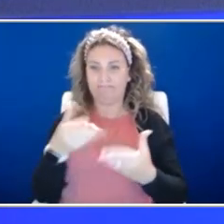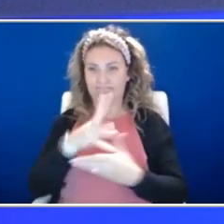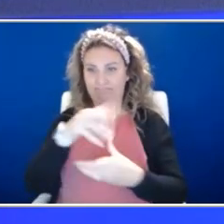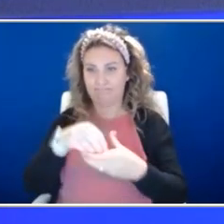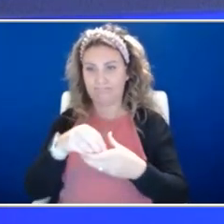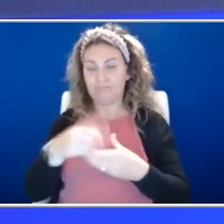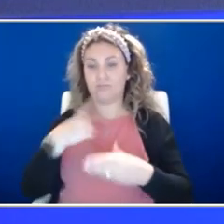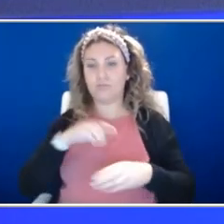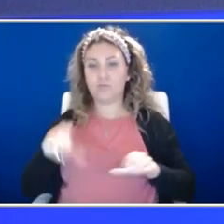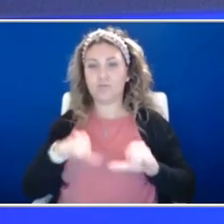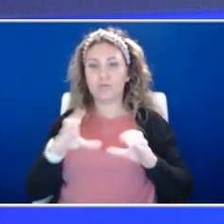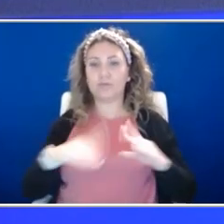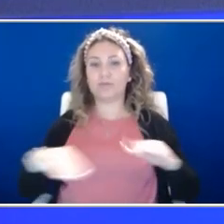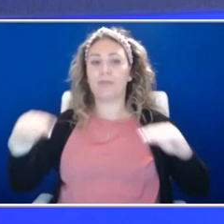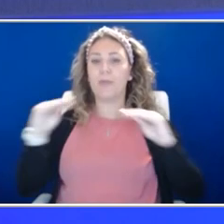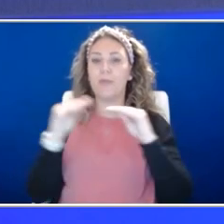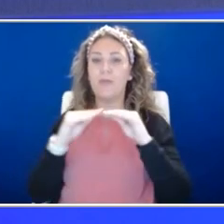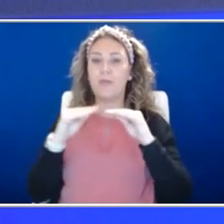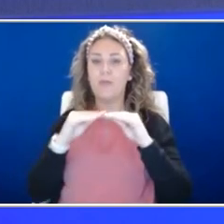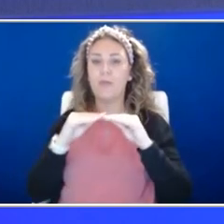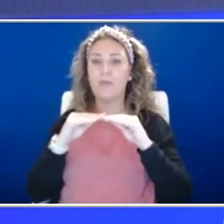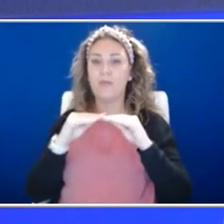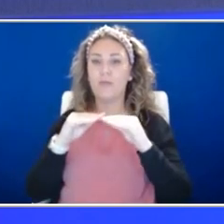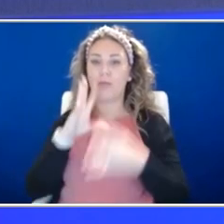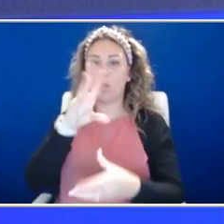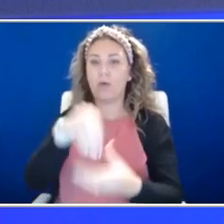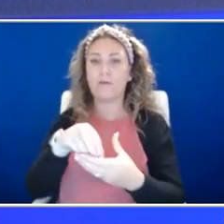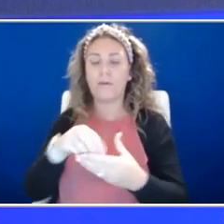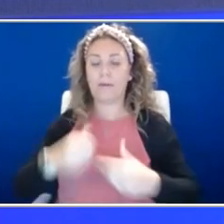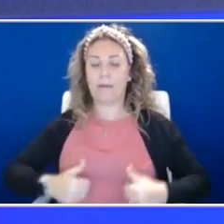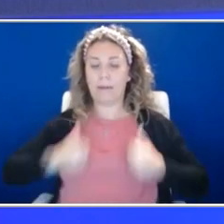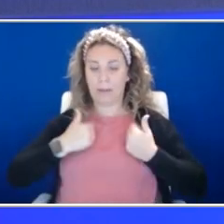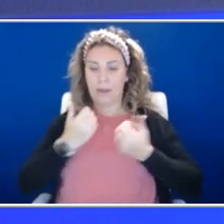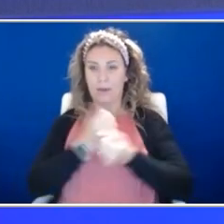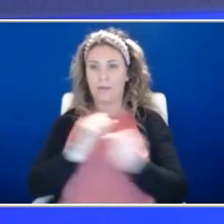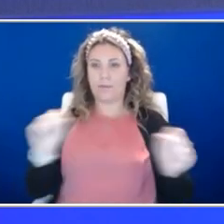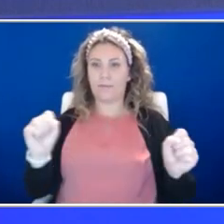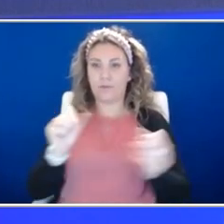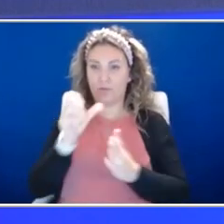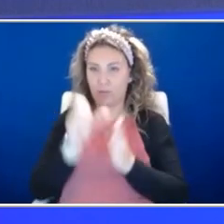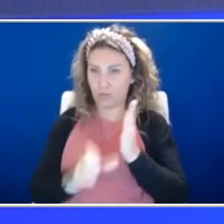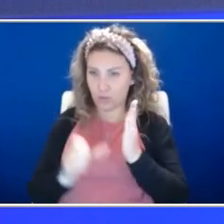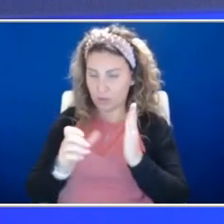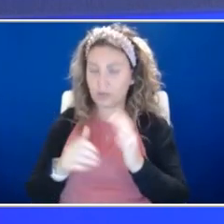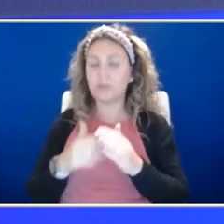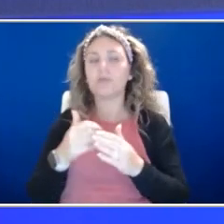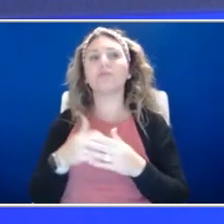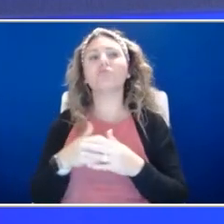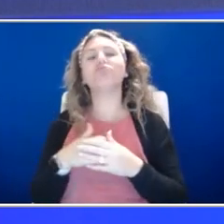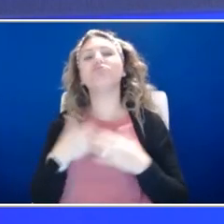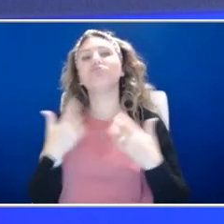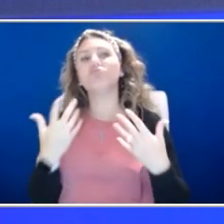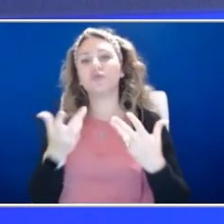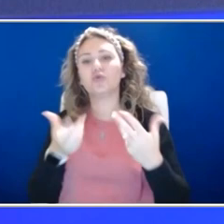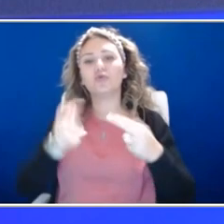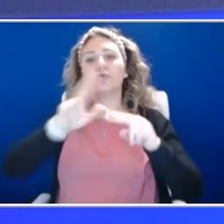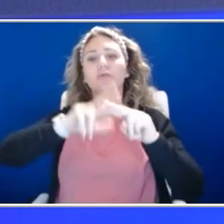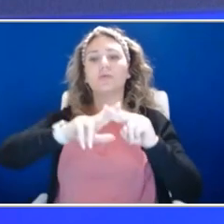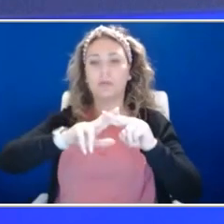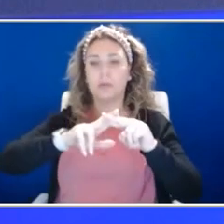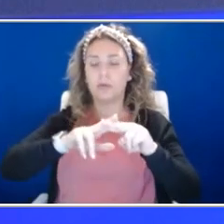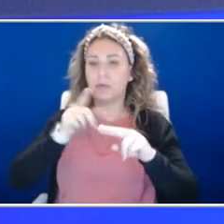more invasive, life-saving, but invasive procedures. There is an increased instance, as you know,